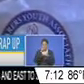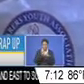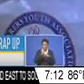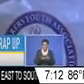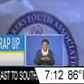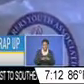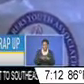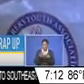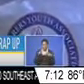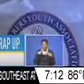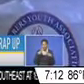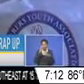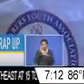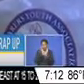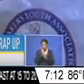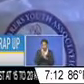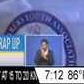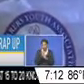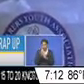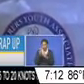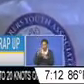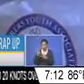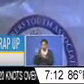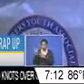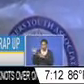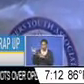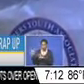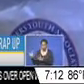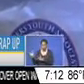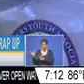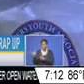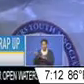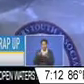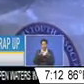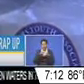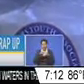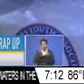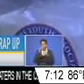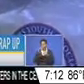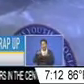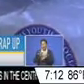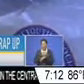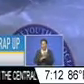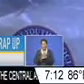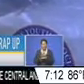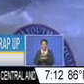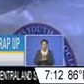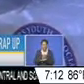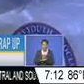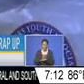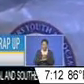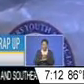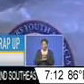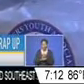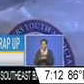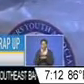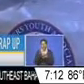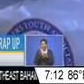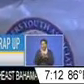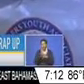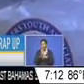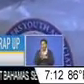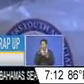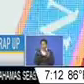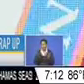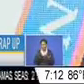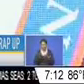motorcades leaving from being in Grantstown, from South Beach, from Yamacraw, from Seabreeze, from Freetown. You want to be here, and you